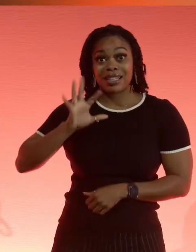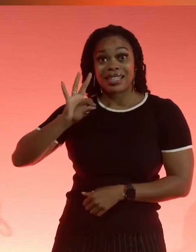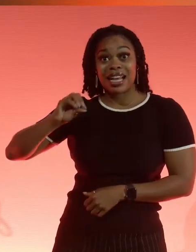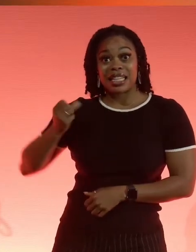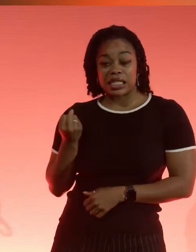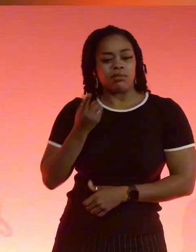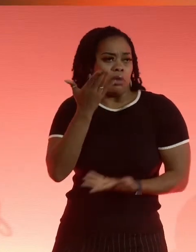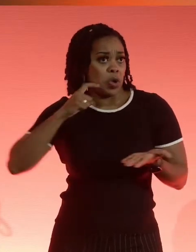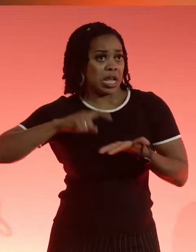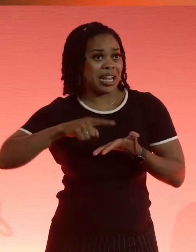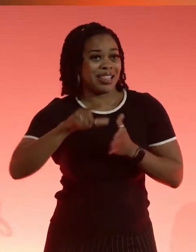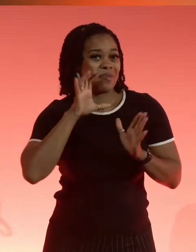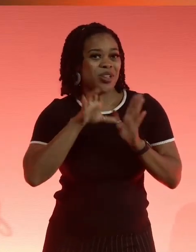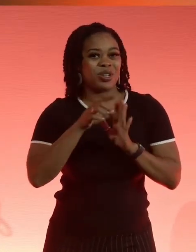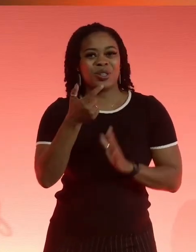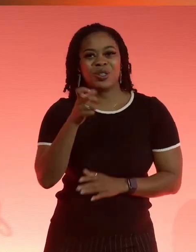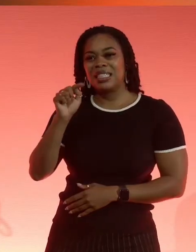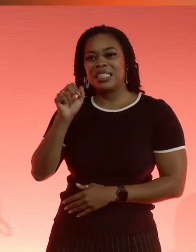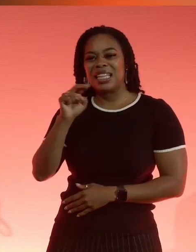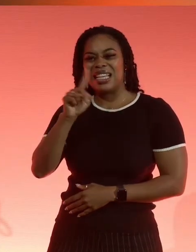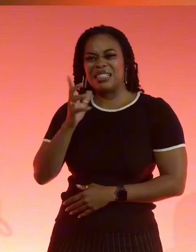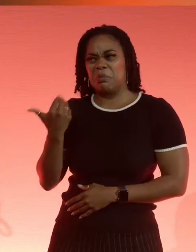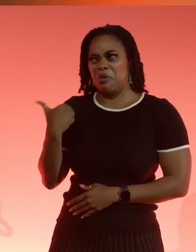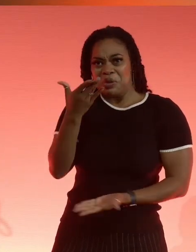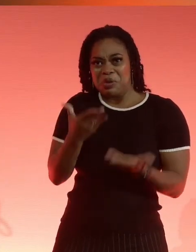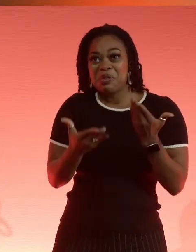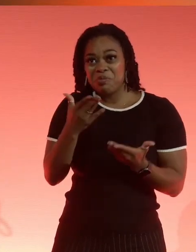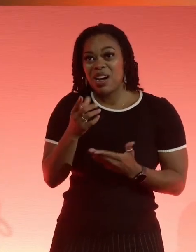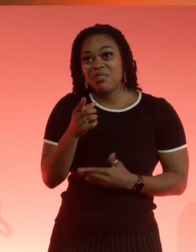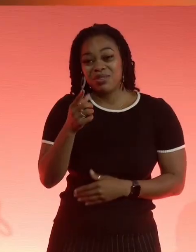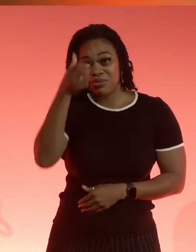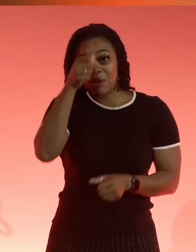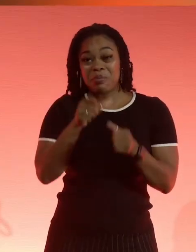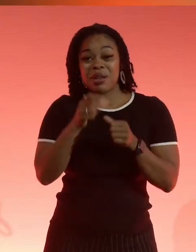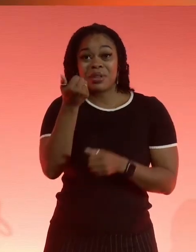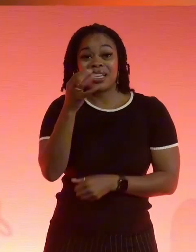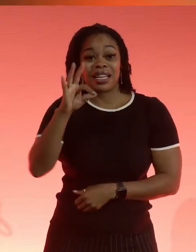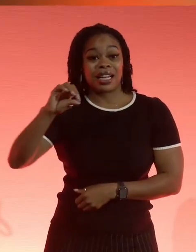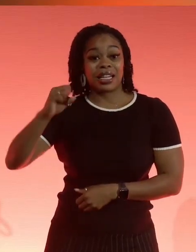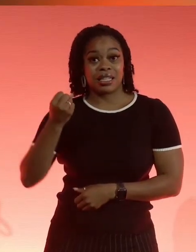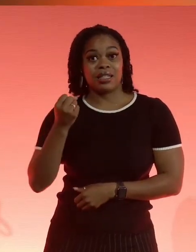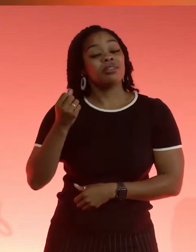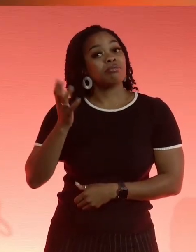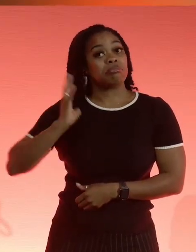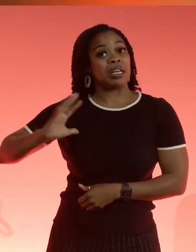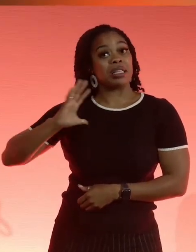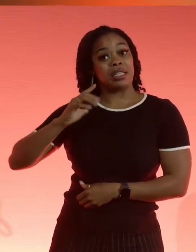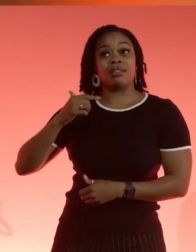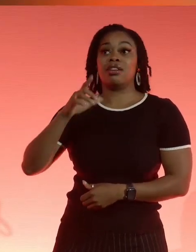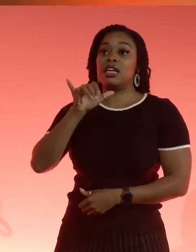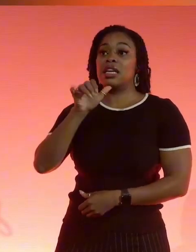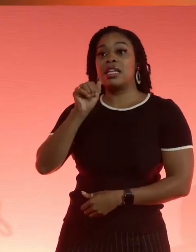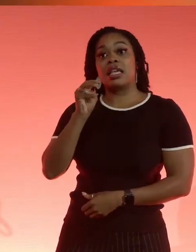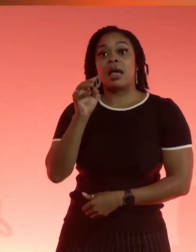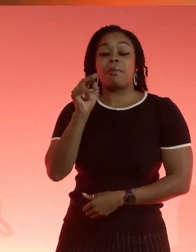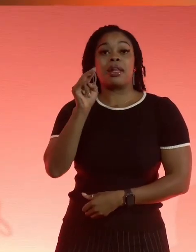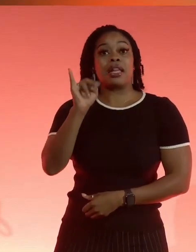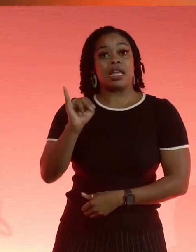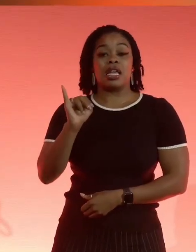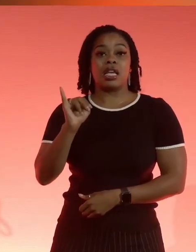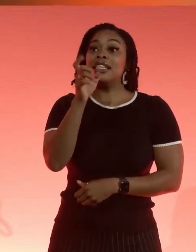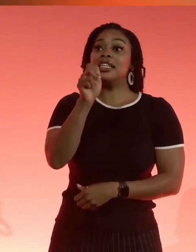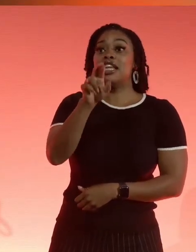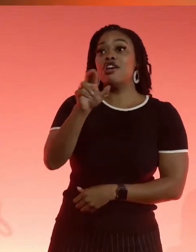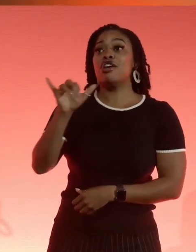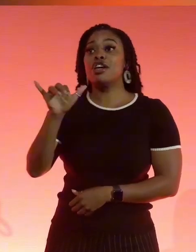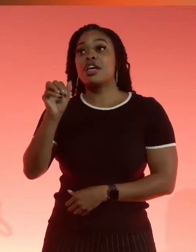George Costanza earlier, then you probably do. Back then, Dear Yamini in an email was enough to get my